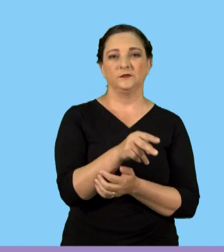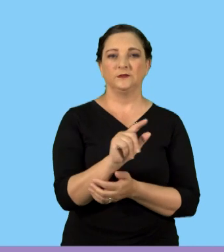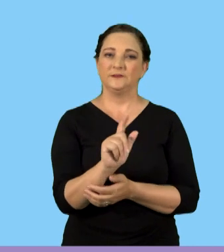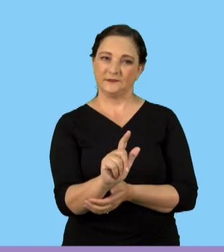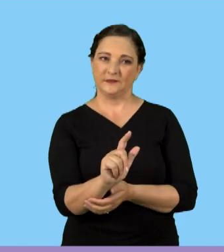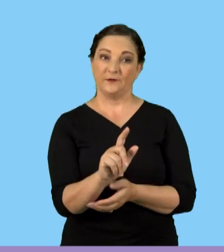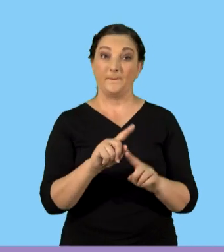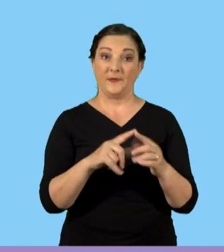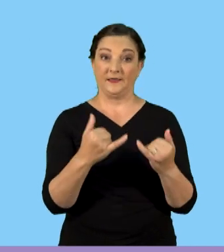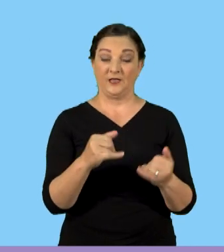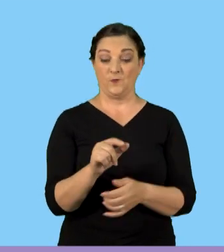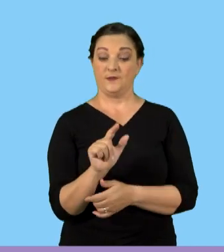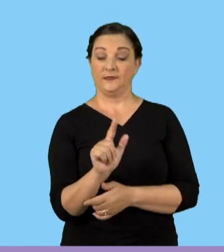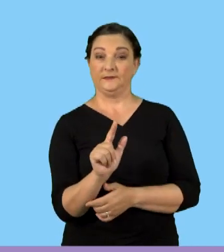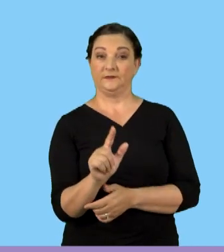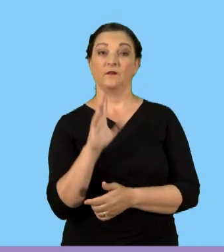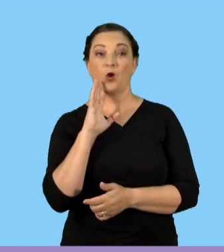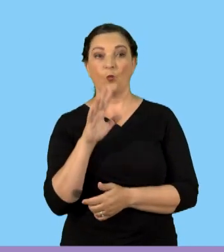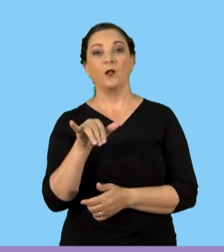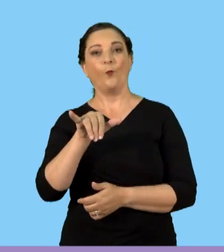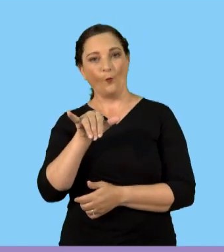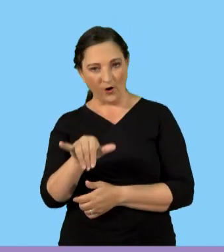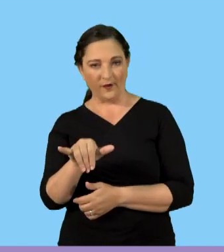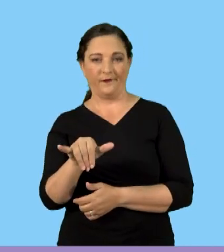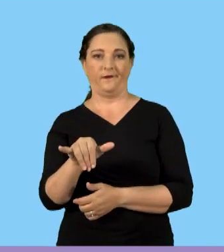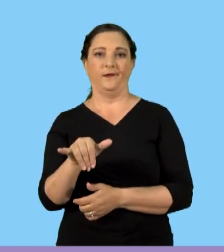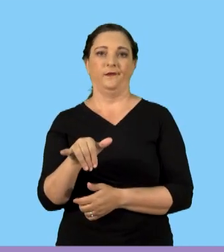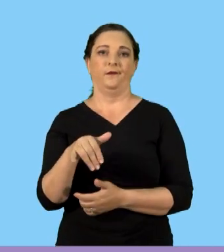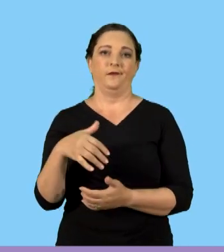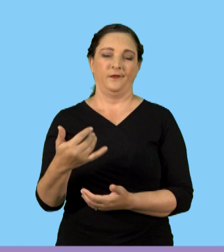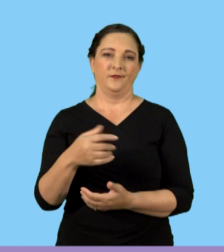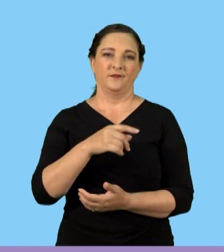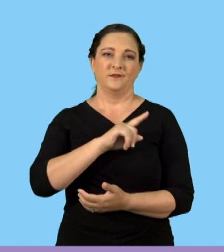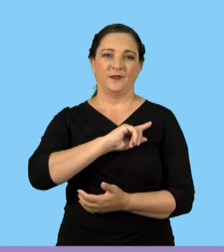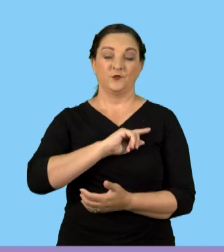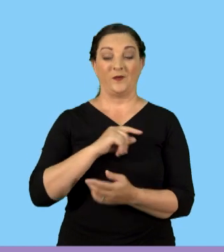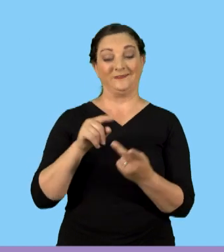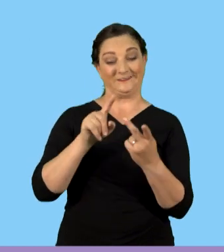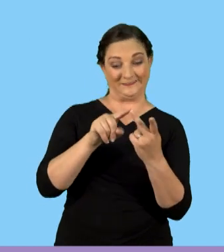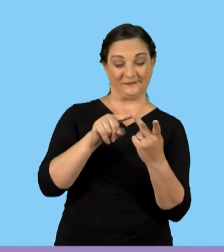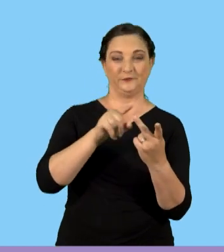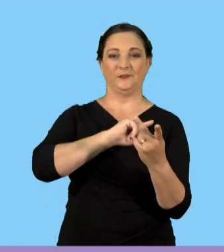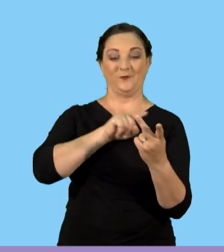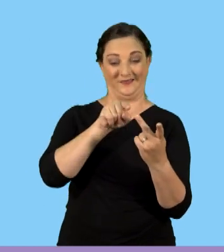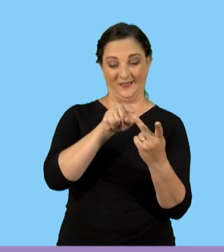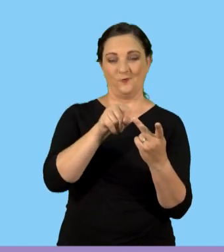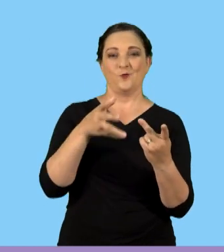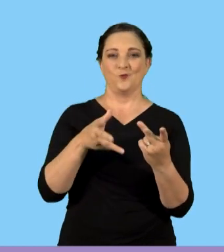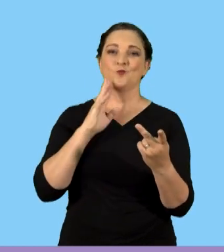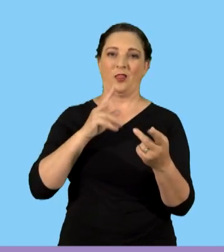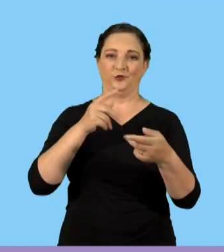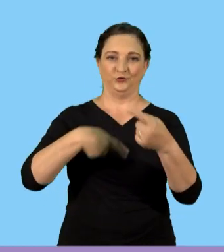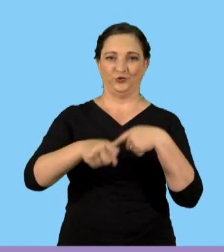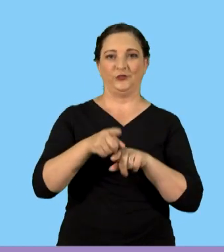again, then that means that the 7 would now be the y-coordinate. Why? Because it is the one that comes second